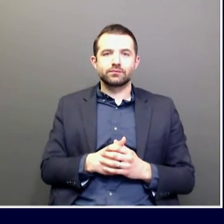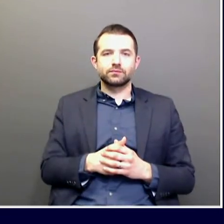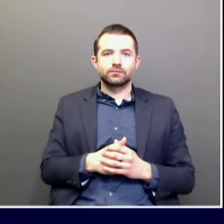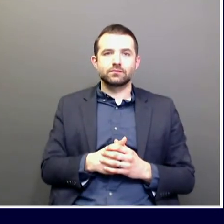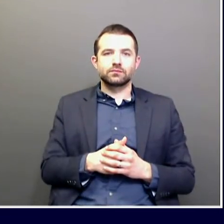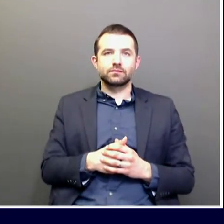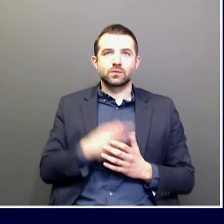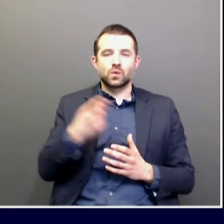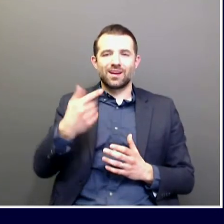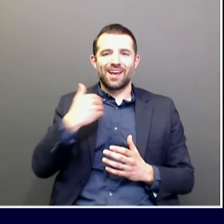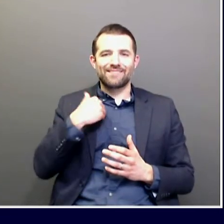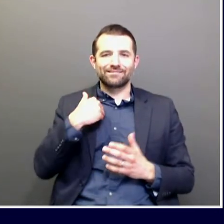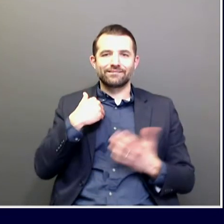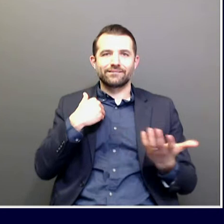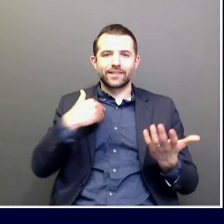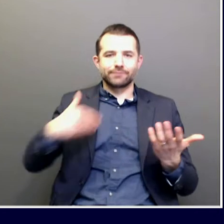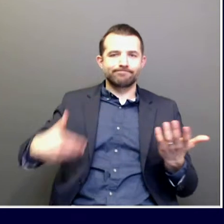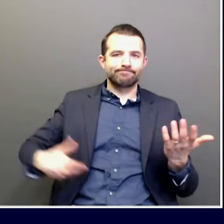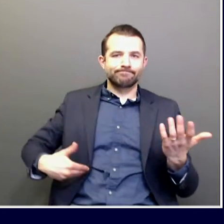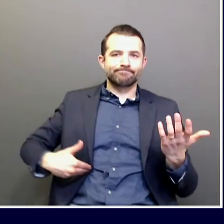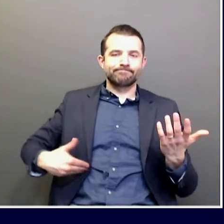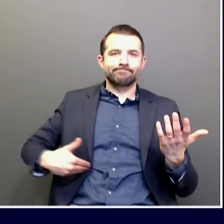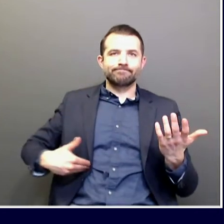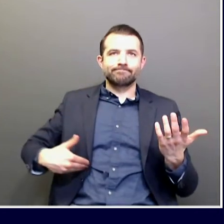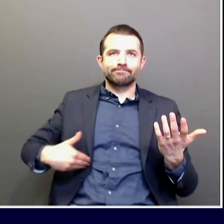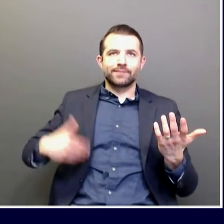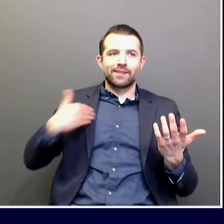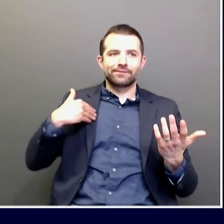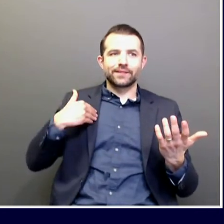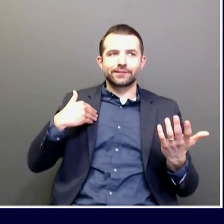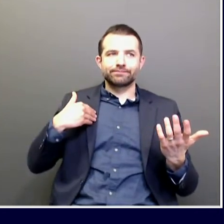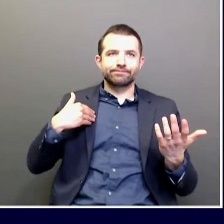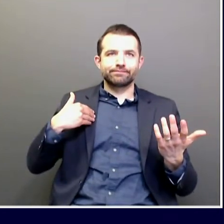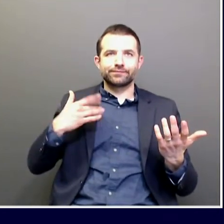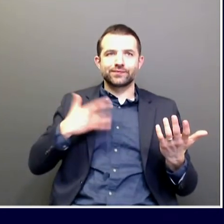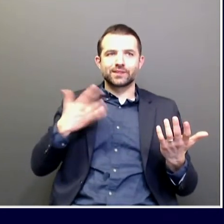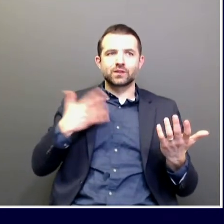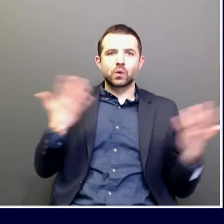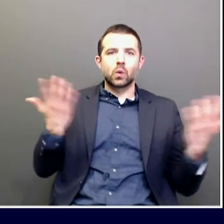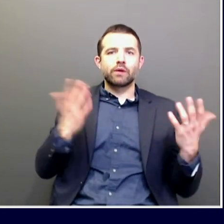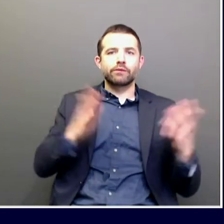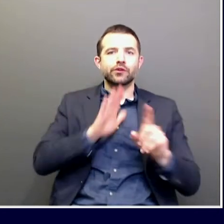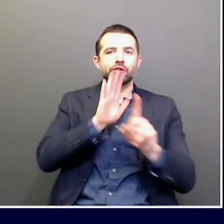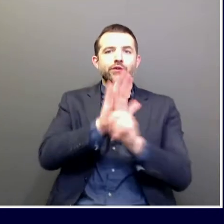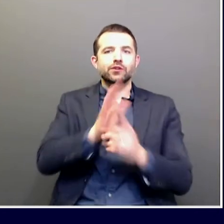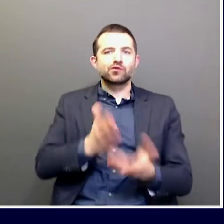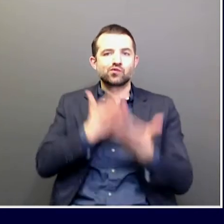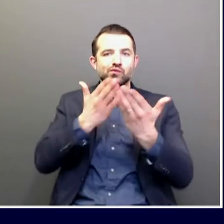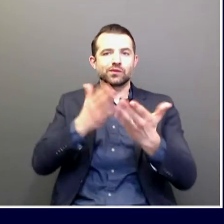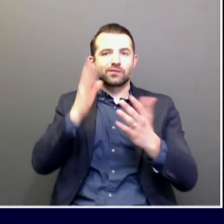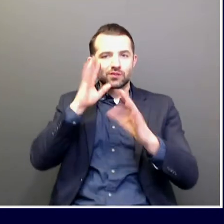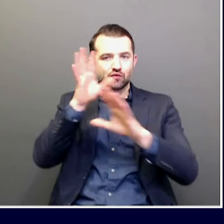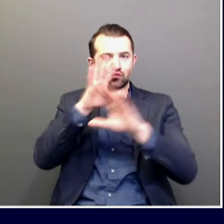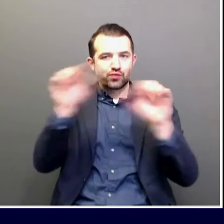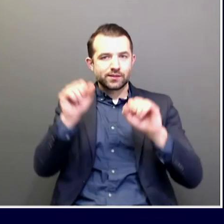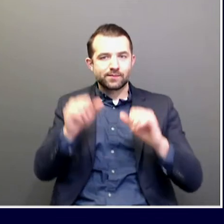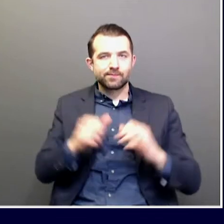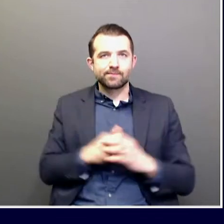addressing the mental health of some students who might be confused or experiencing anxiety by less mitigation in